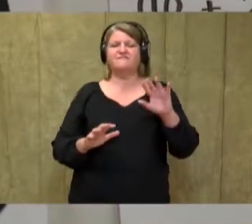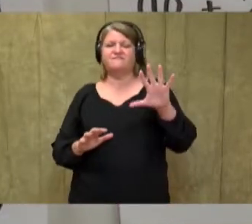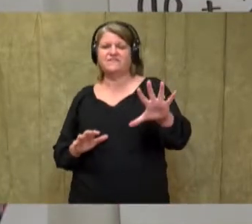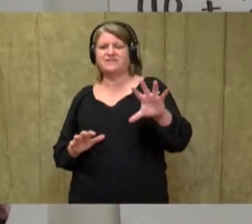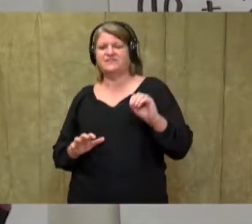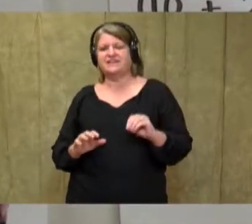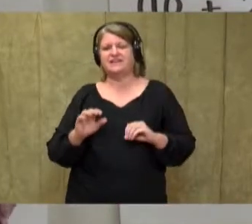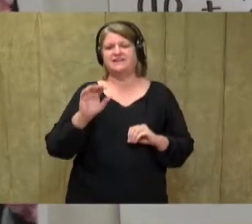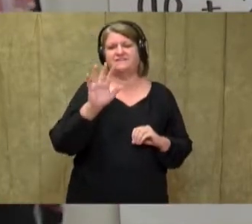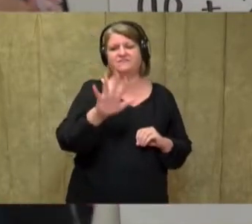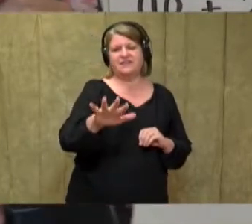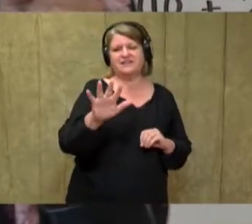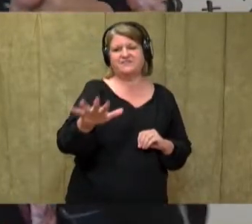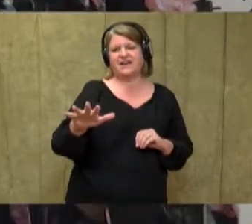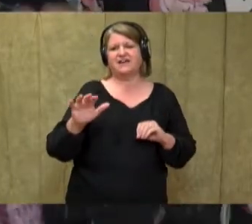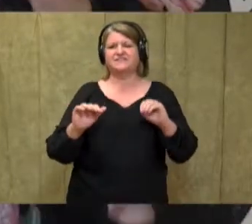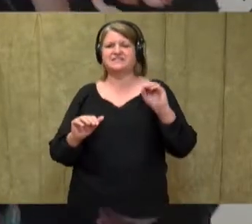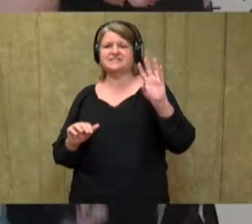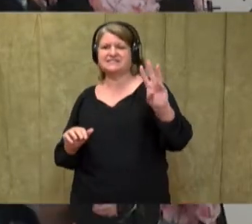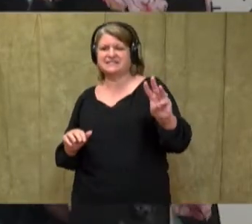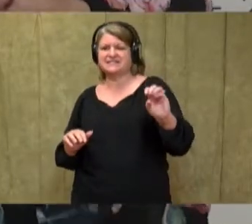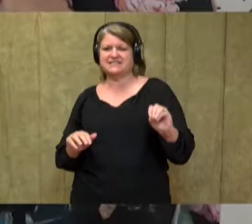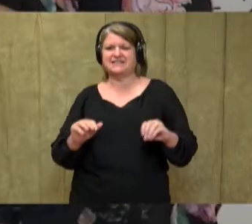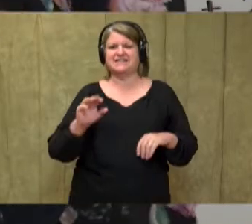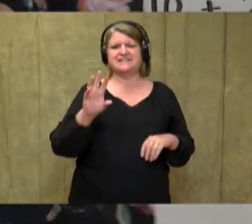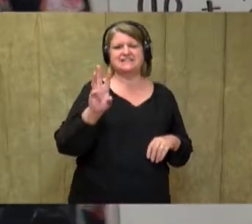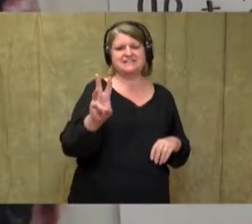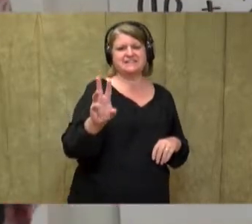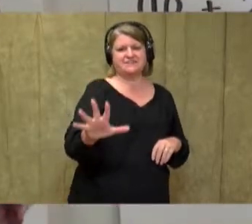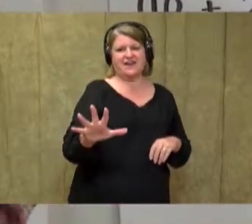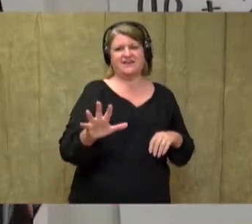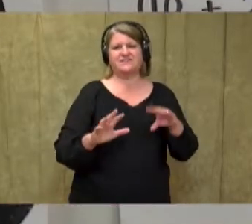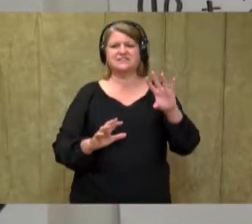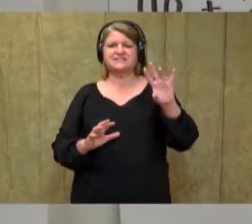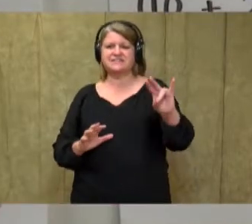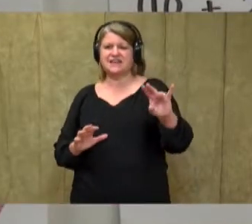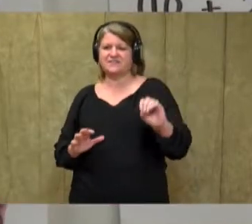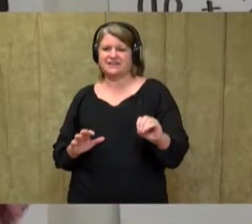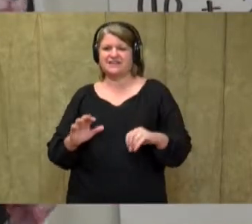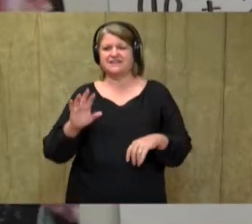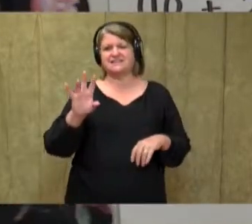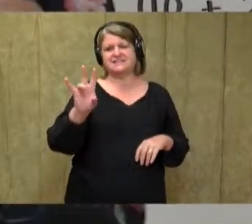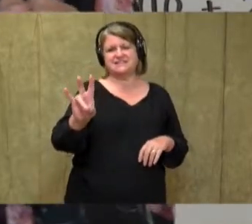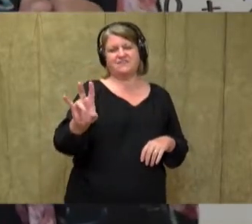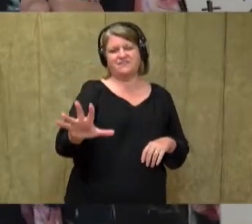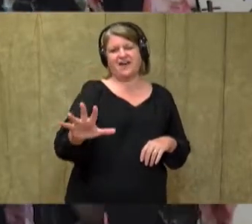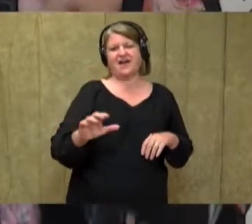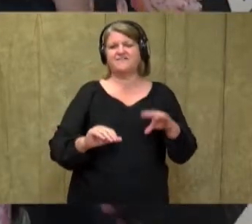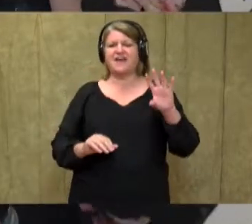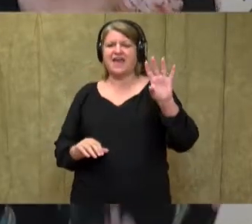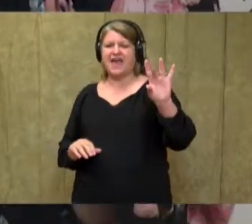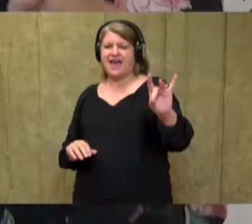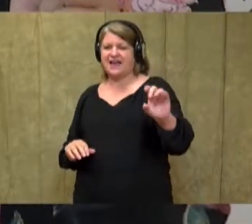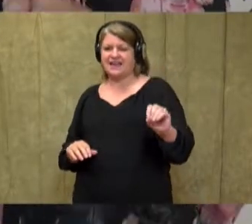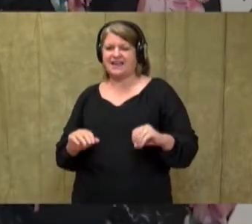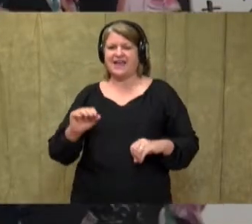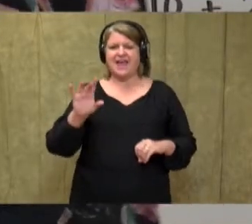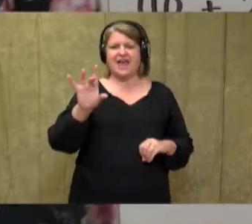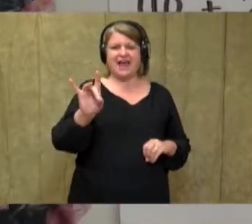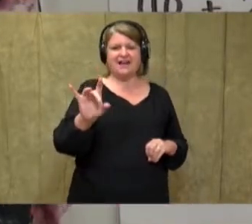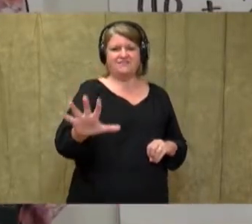45, 50, 55, 60, 65, 70, 75,